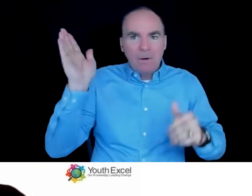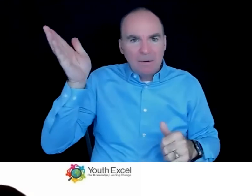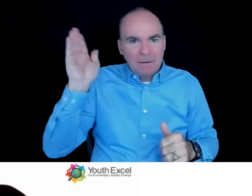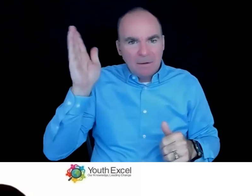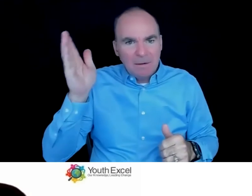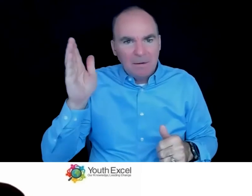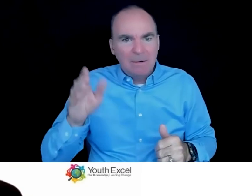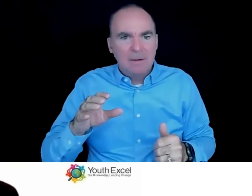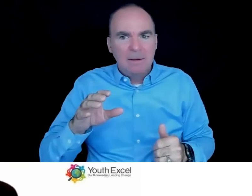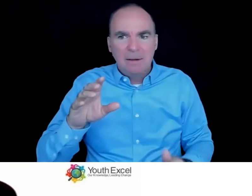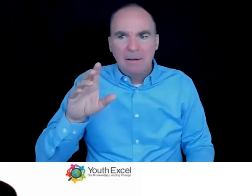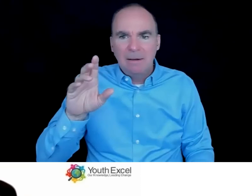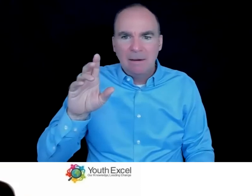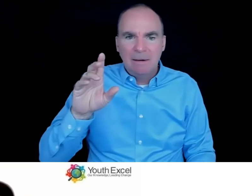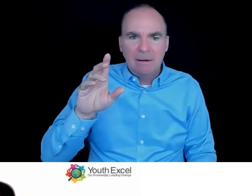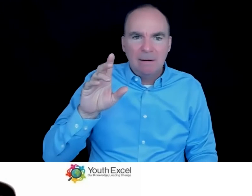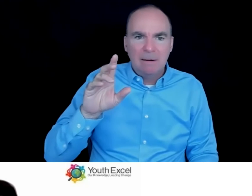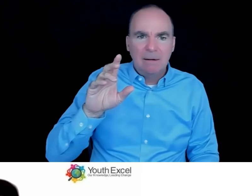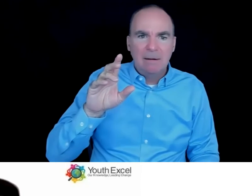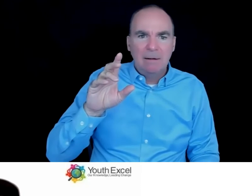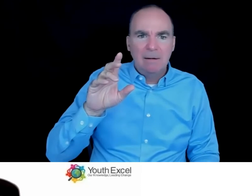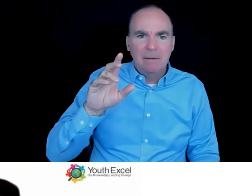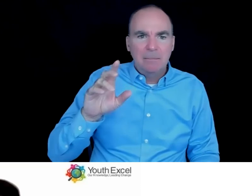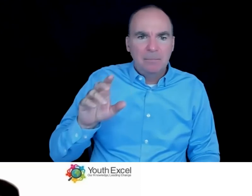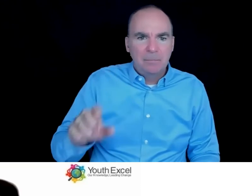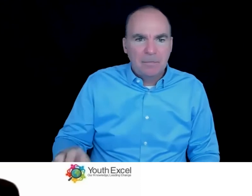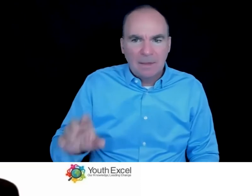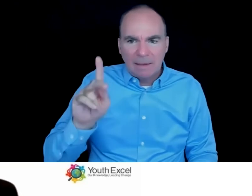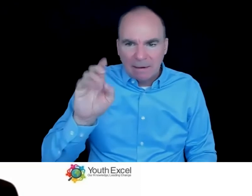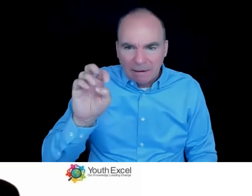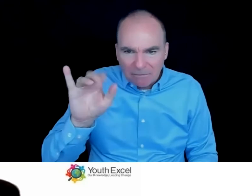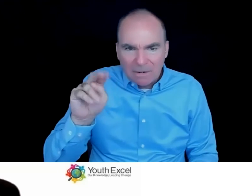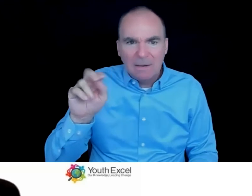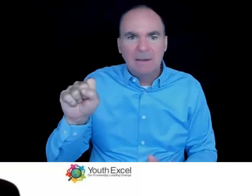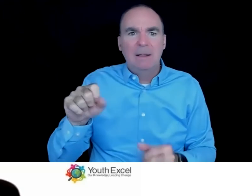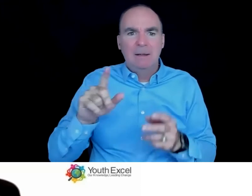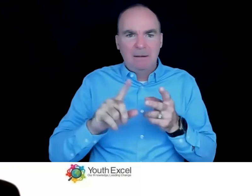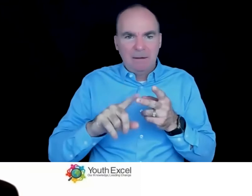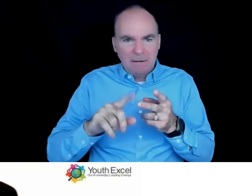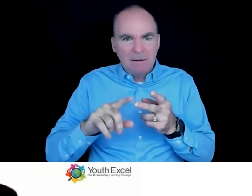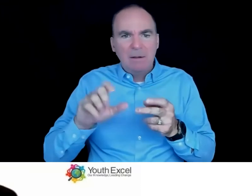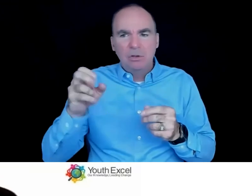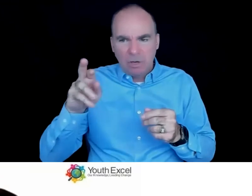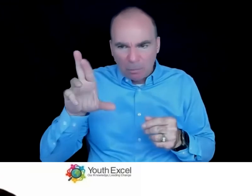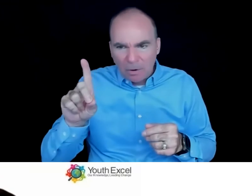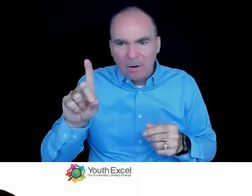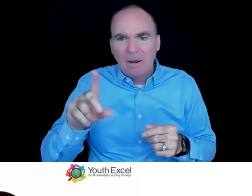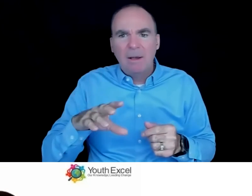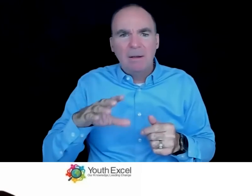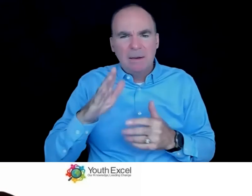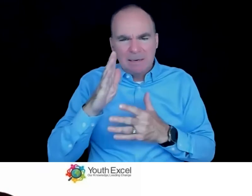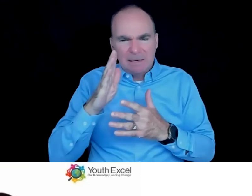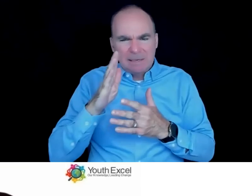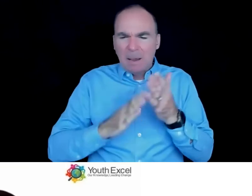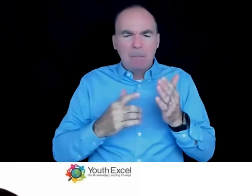by DAA Bama Threya, as well as Kevin Shepherd. And so something that stood